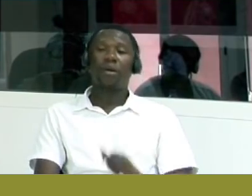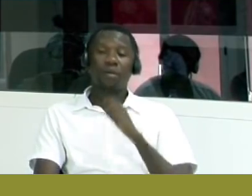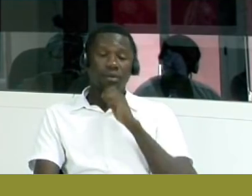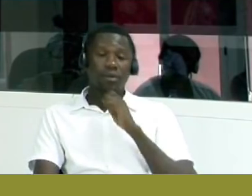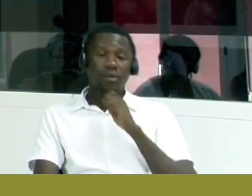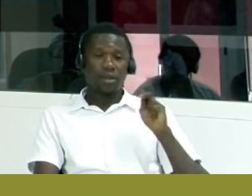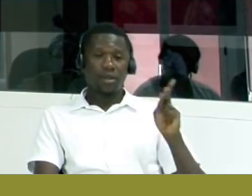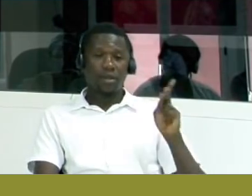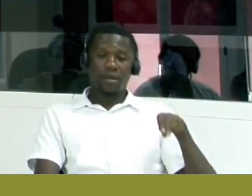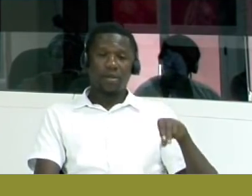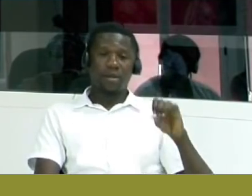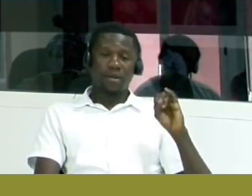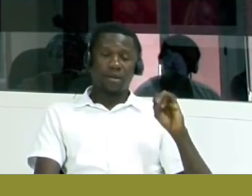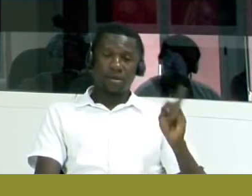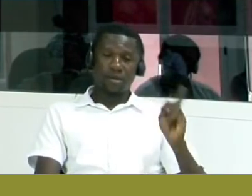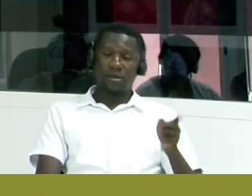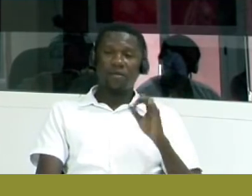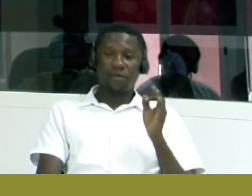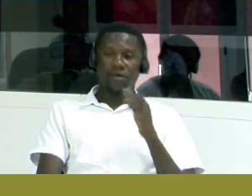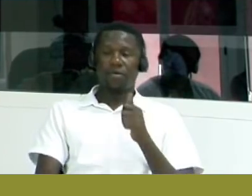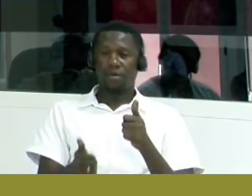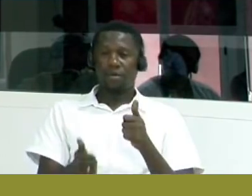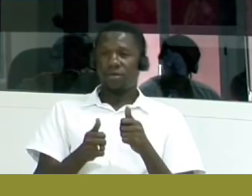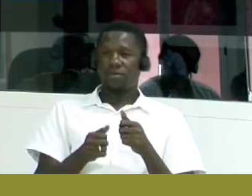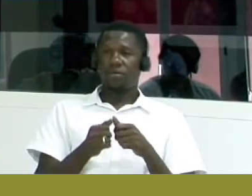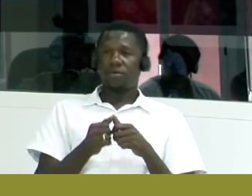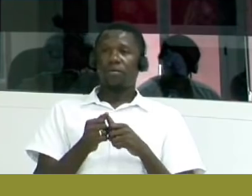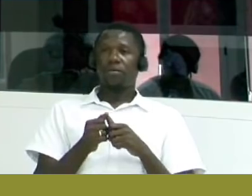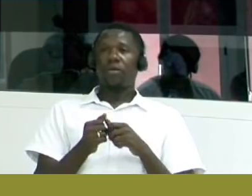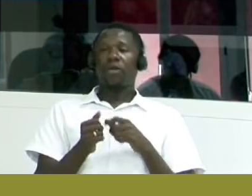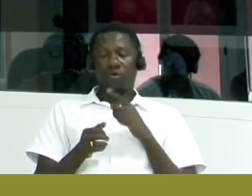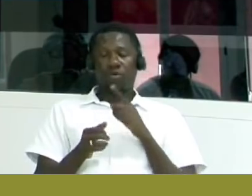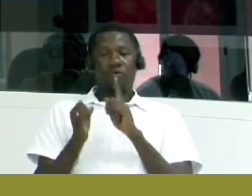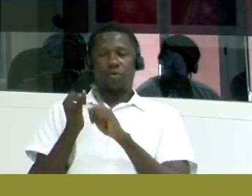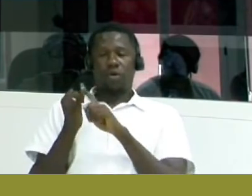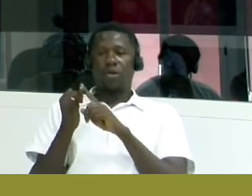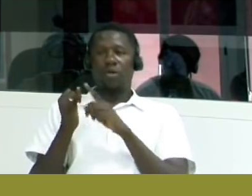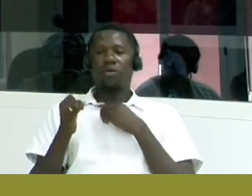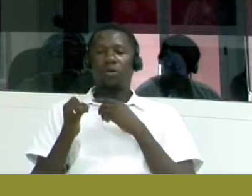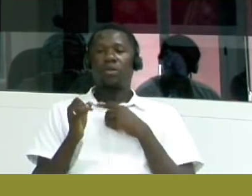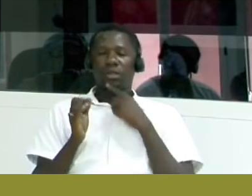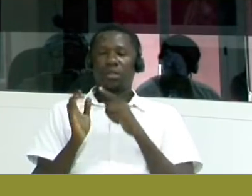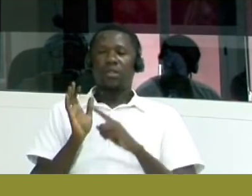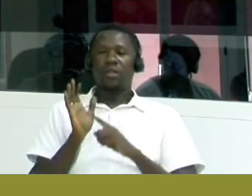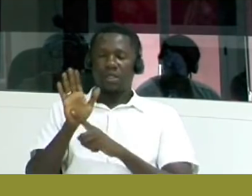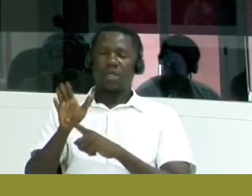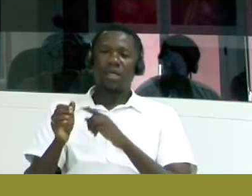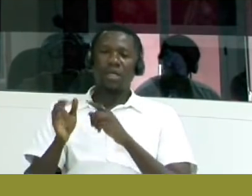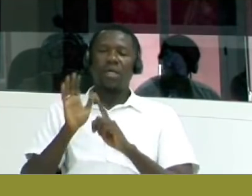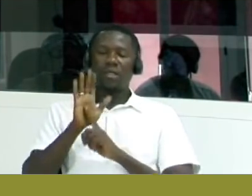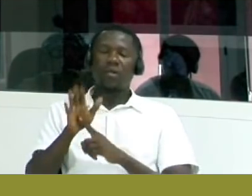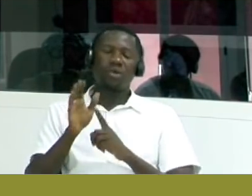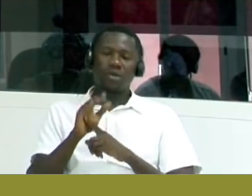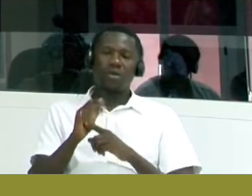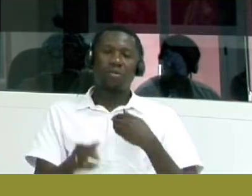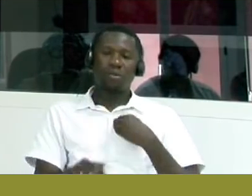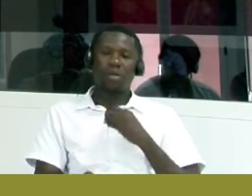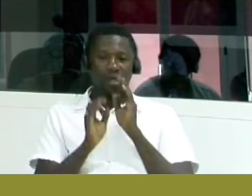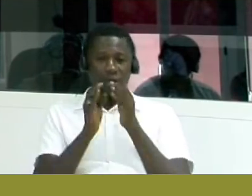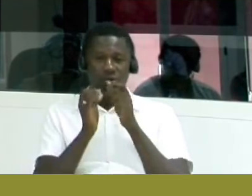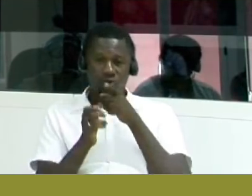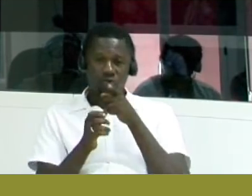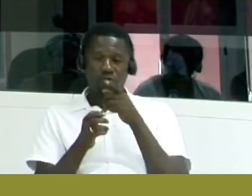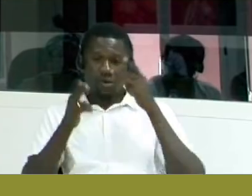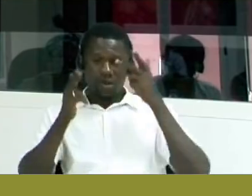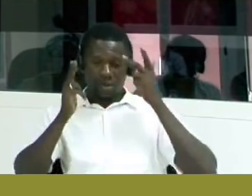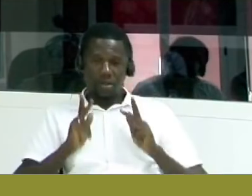the case, and we appreciate that. So that's just one, and I don't want to start citing examples. I am saying to you, counsel, I do admit